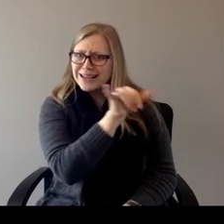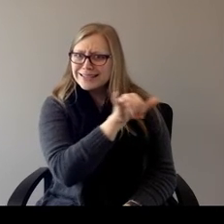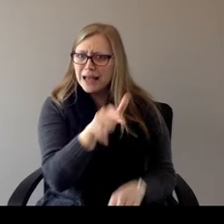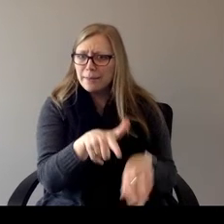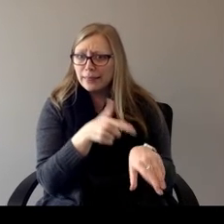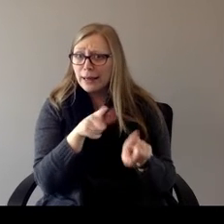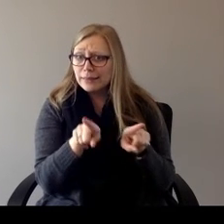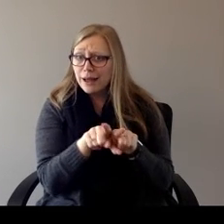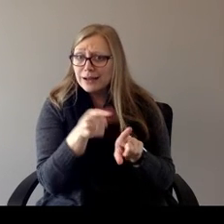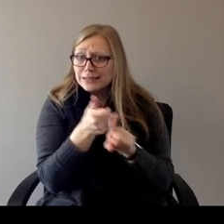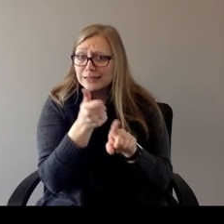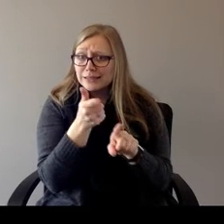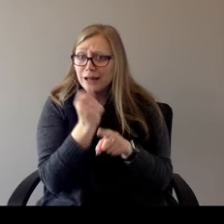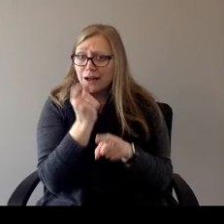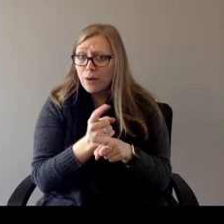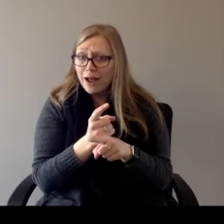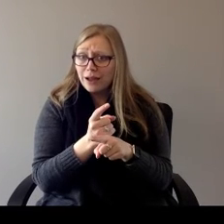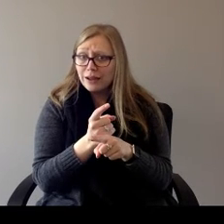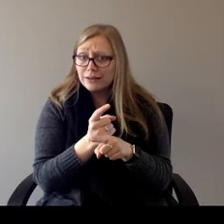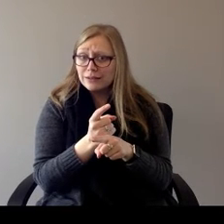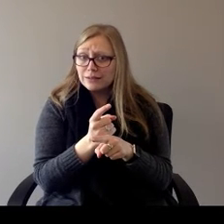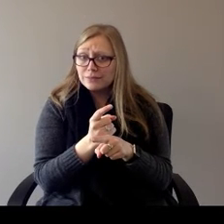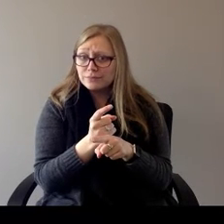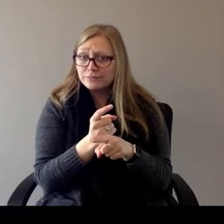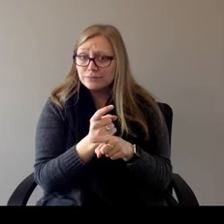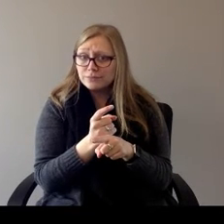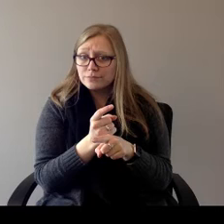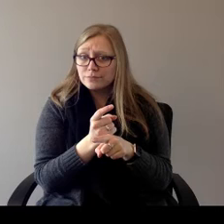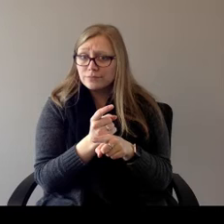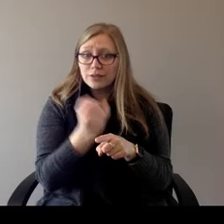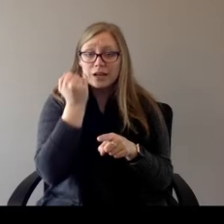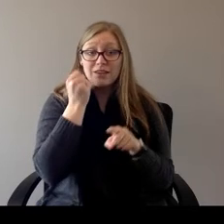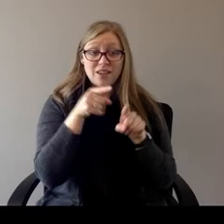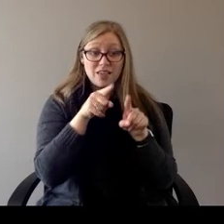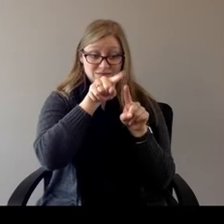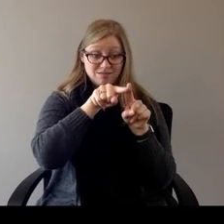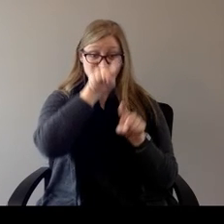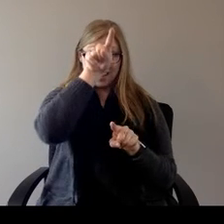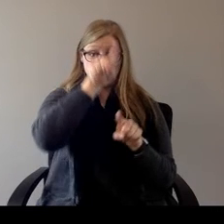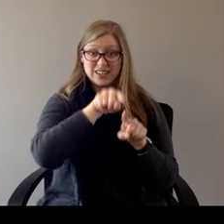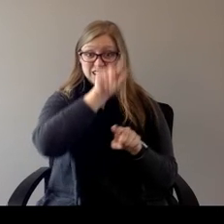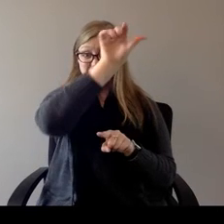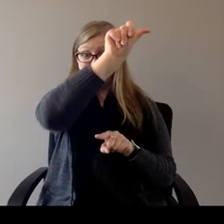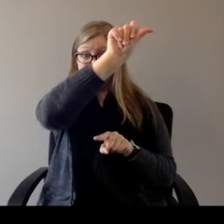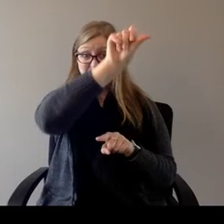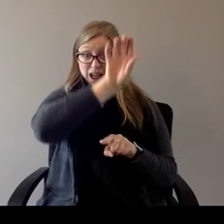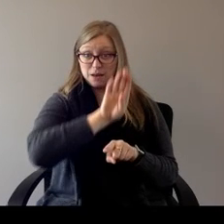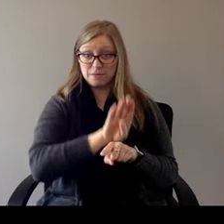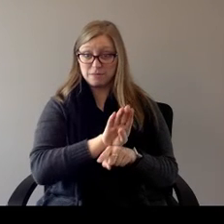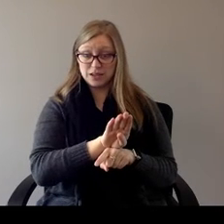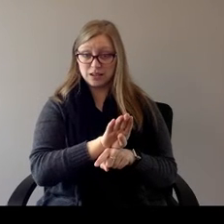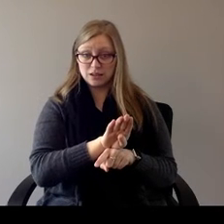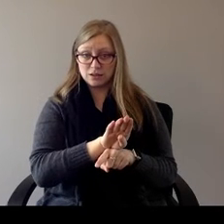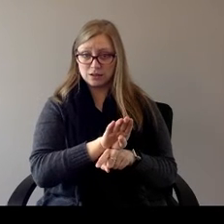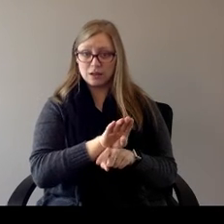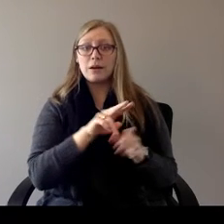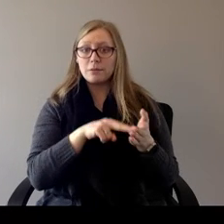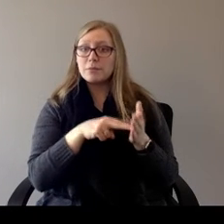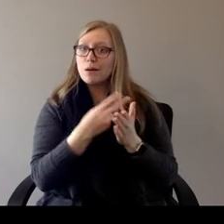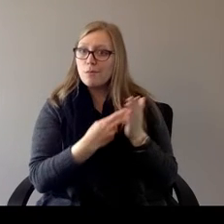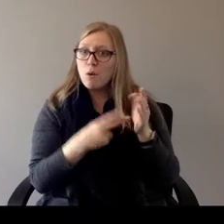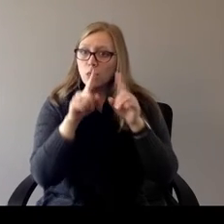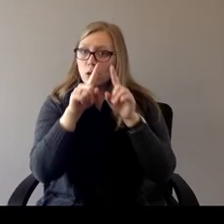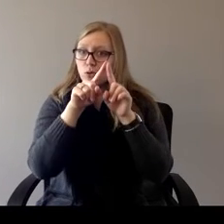because if this is side AB, well, that's AB is in both triangles. So this